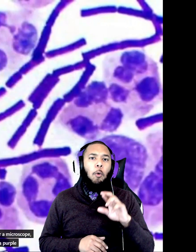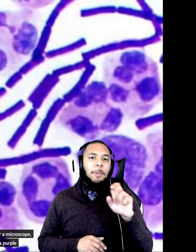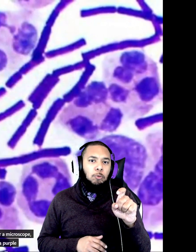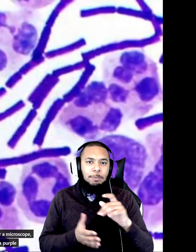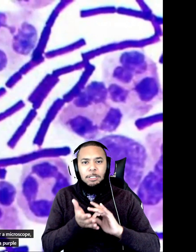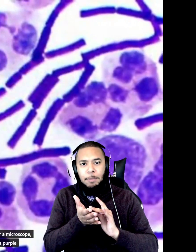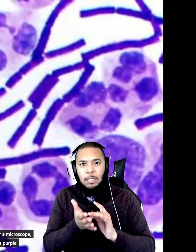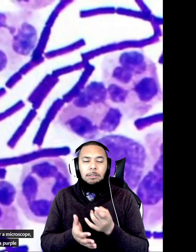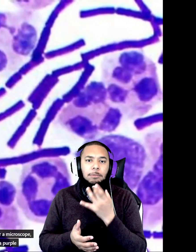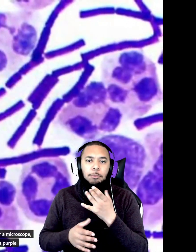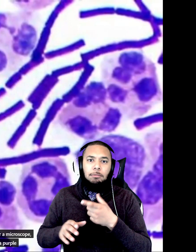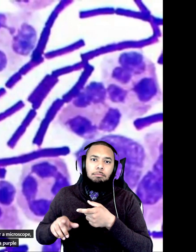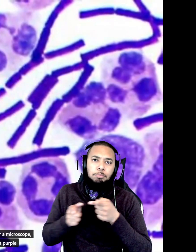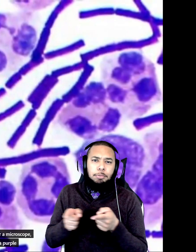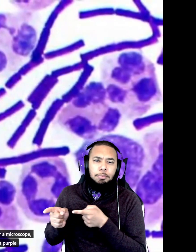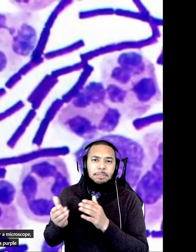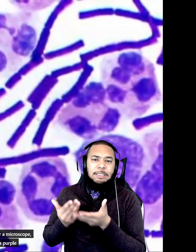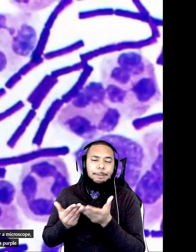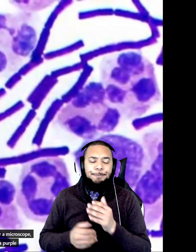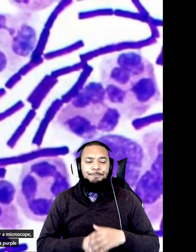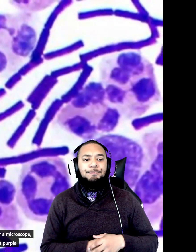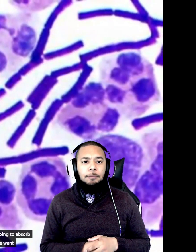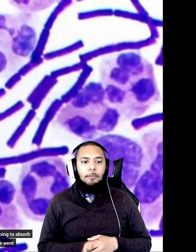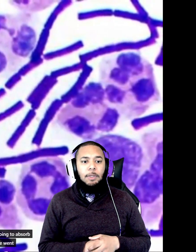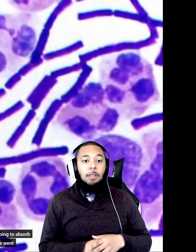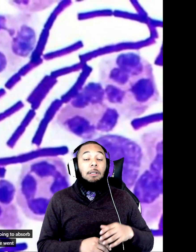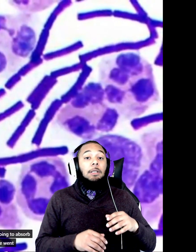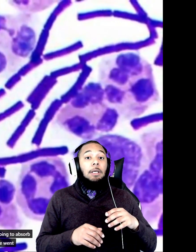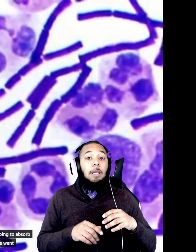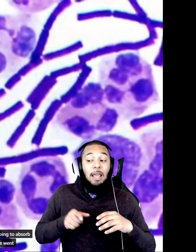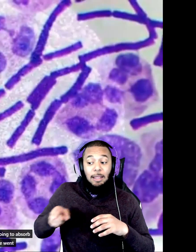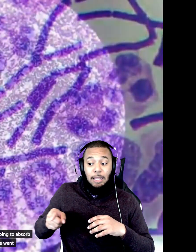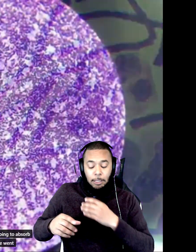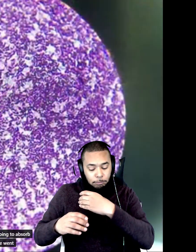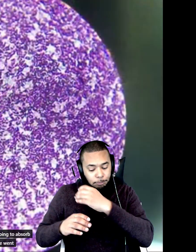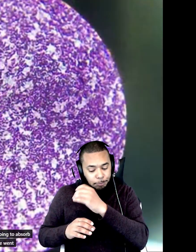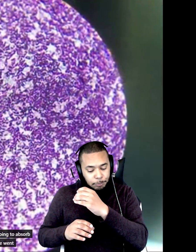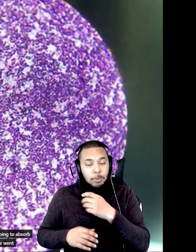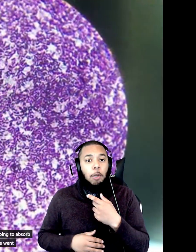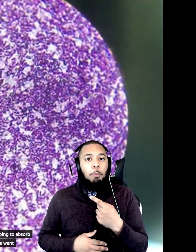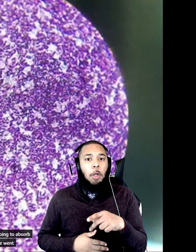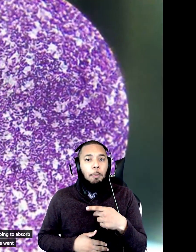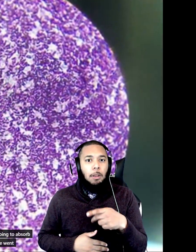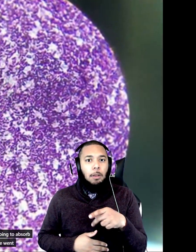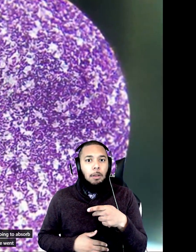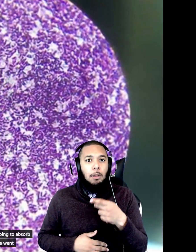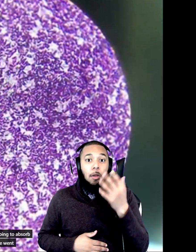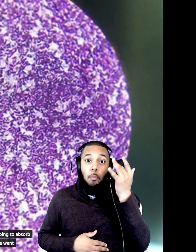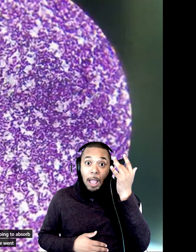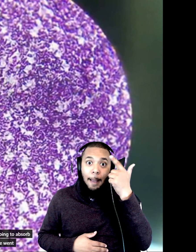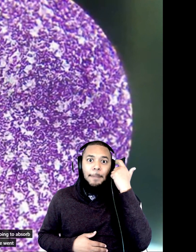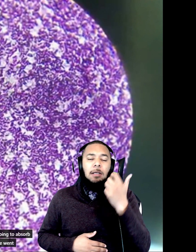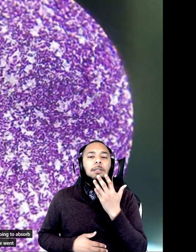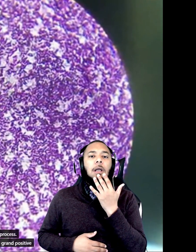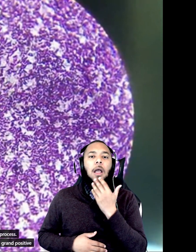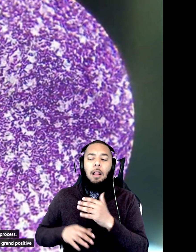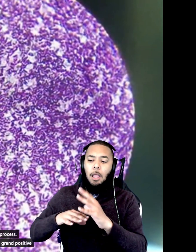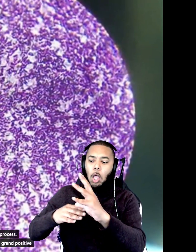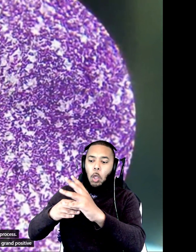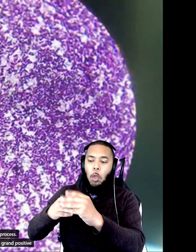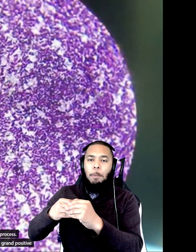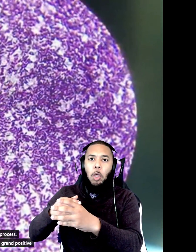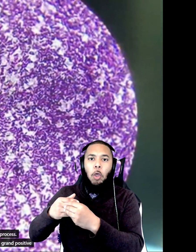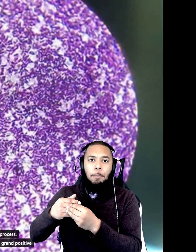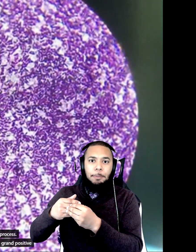under a microscope, they are going to have a purple appearance because they're going to absorb all of that color that we went through